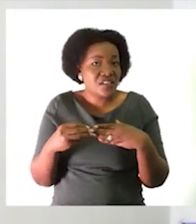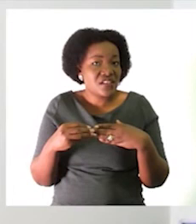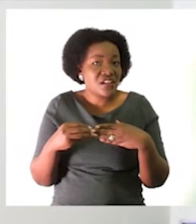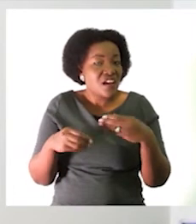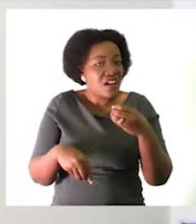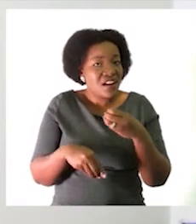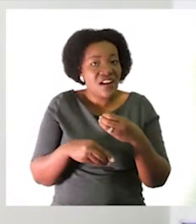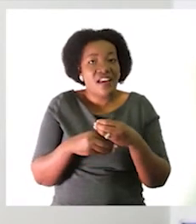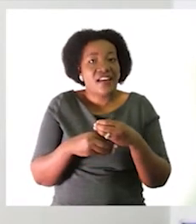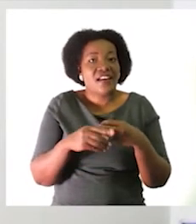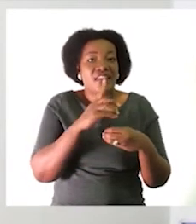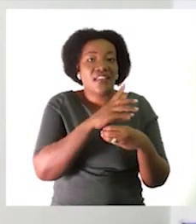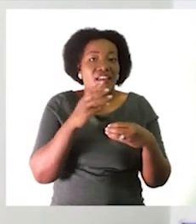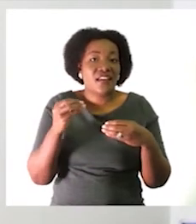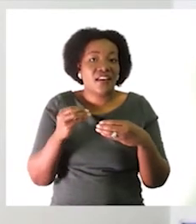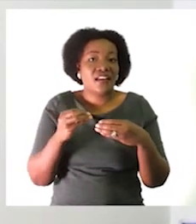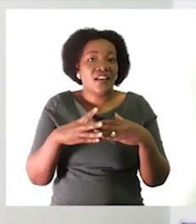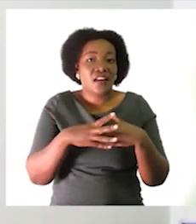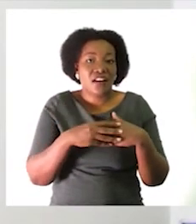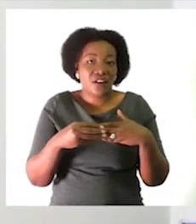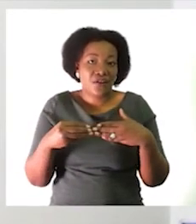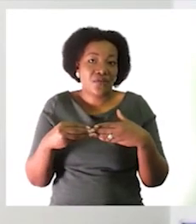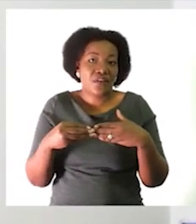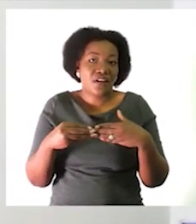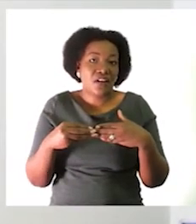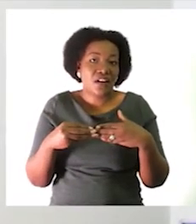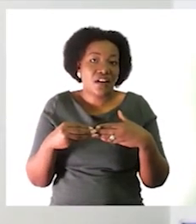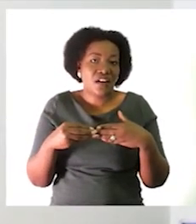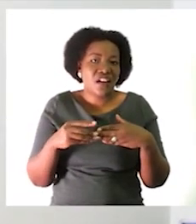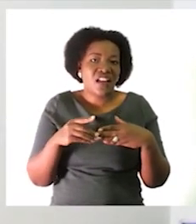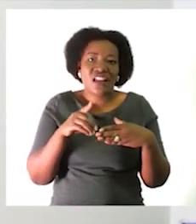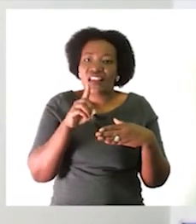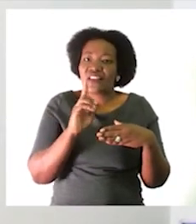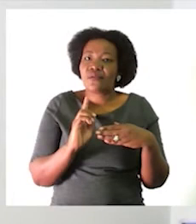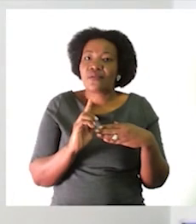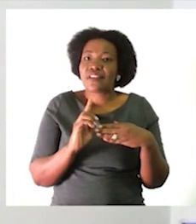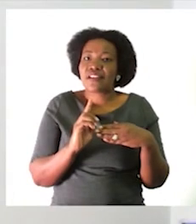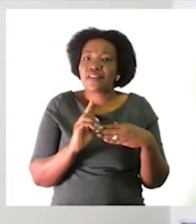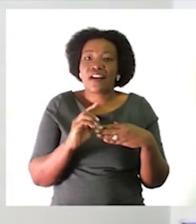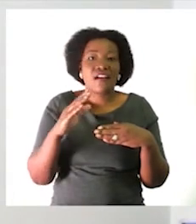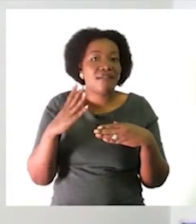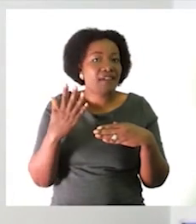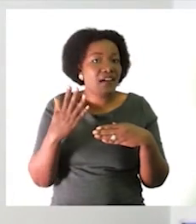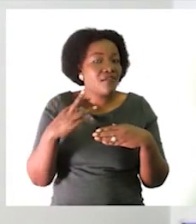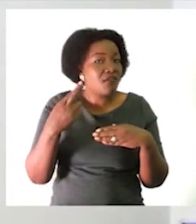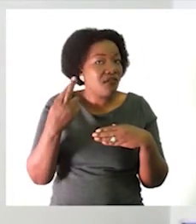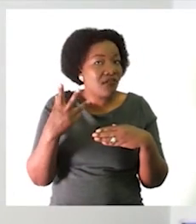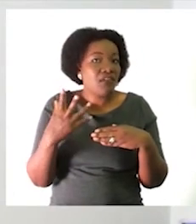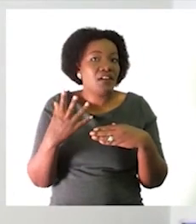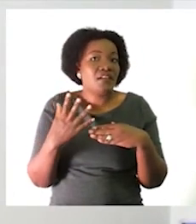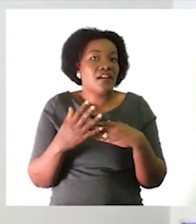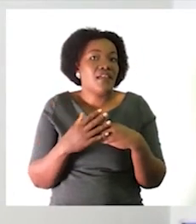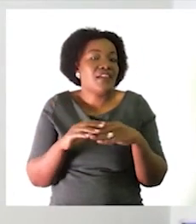plus another $10 note, and then what we have left? A $5. That is how